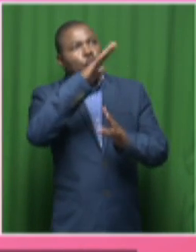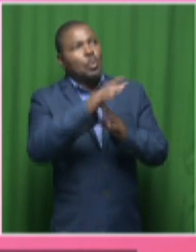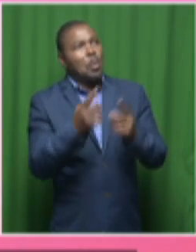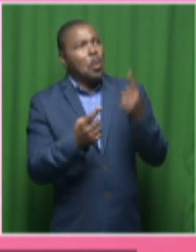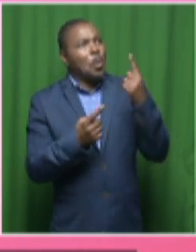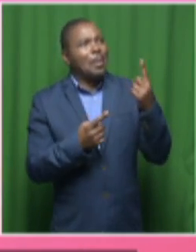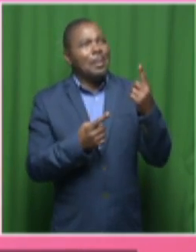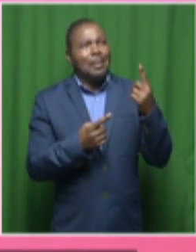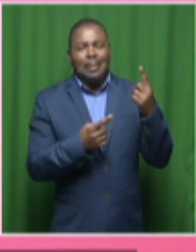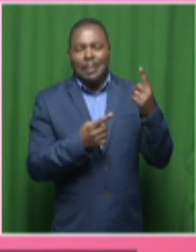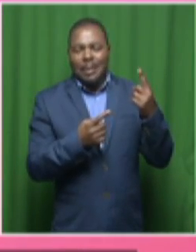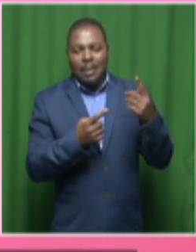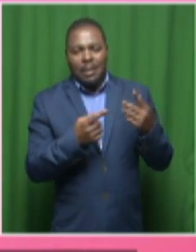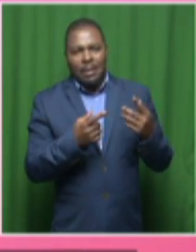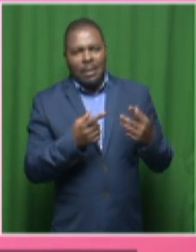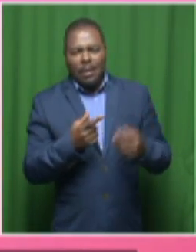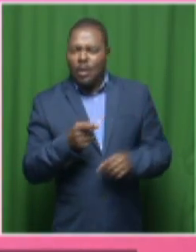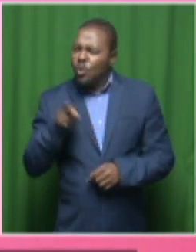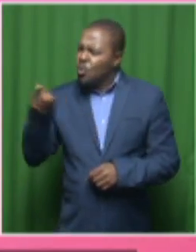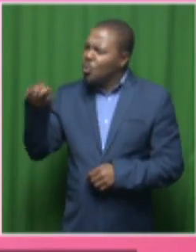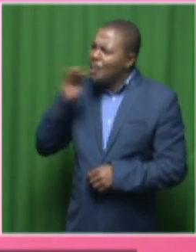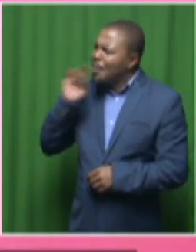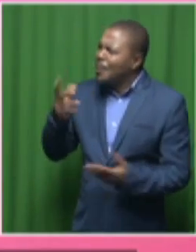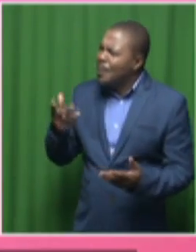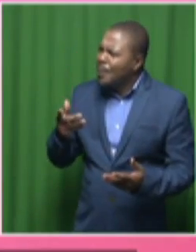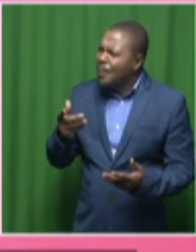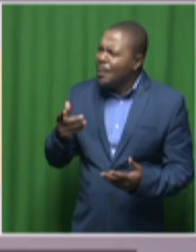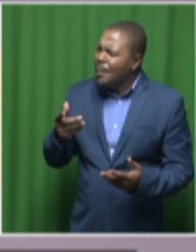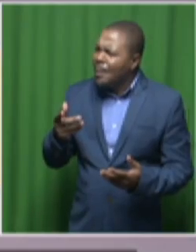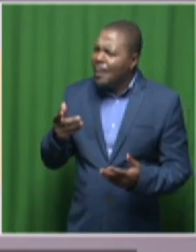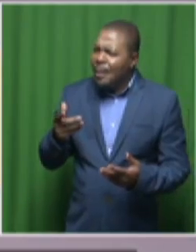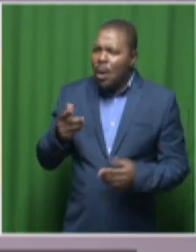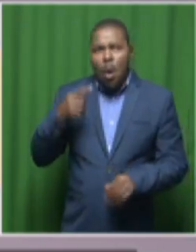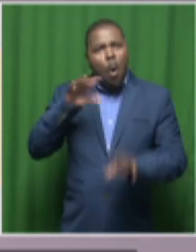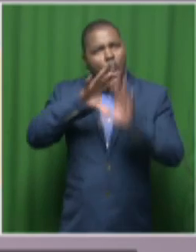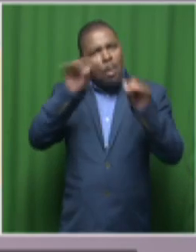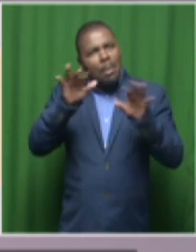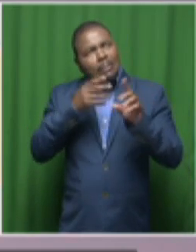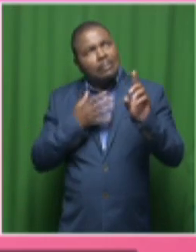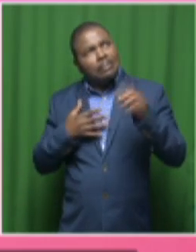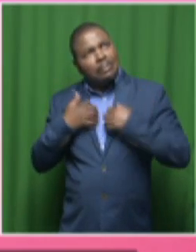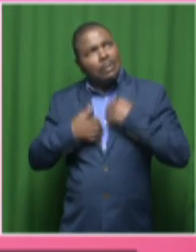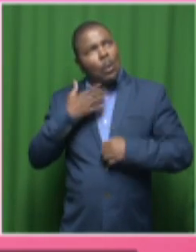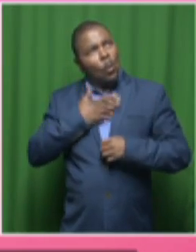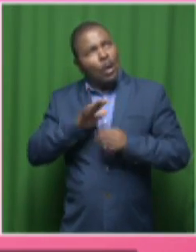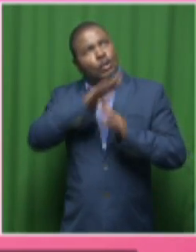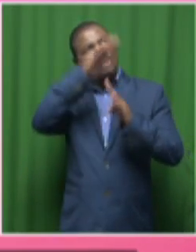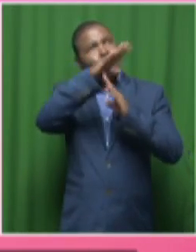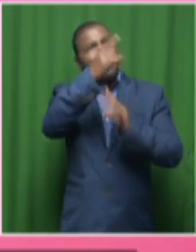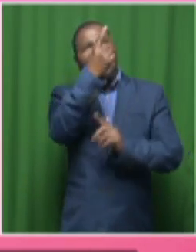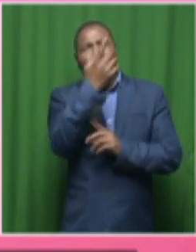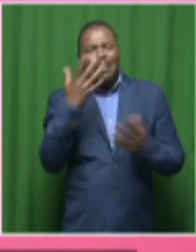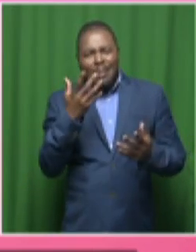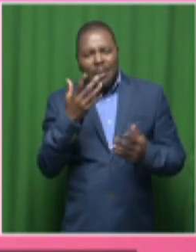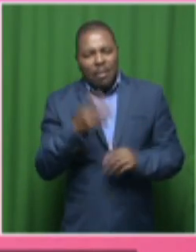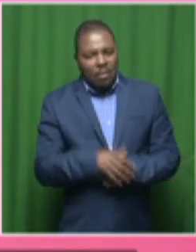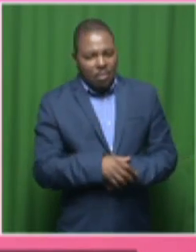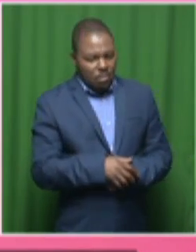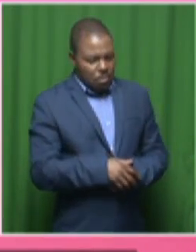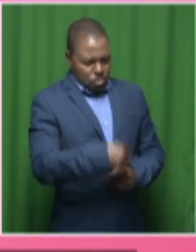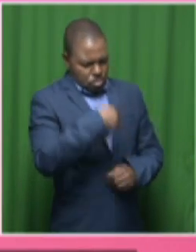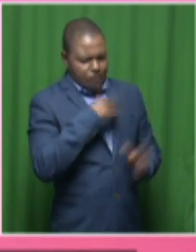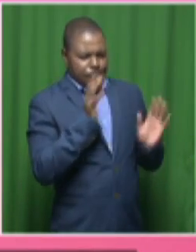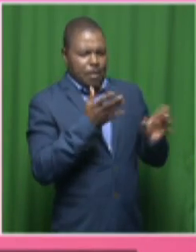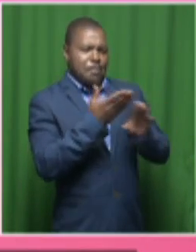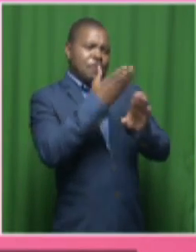#1 comes with a lot. What do you mean by that? Sure. Don't you all strive to be #1? Nah, I don't. I've been #1. I'm good with